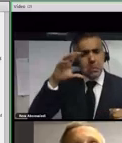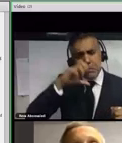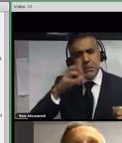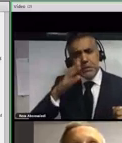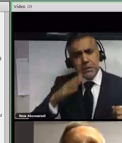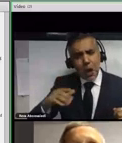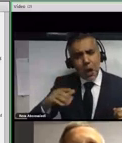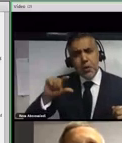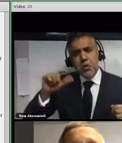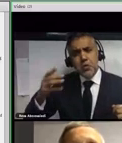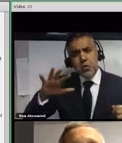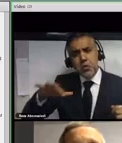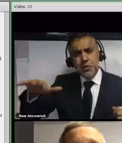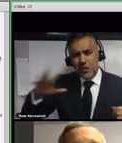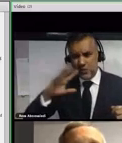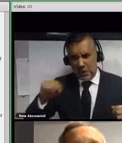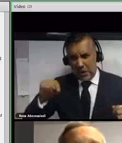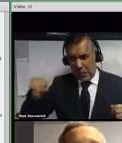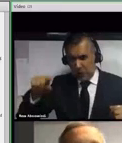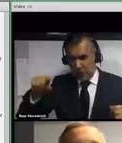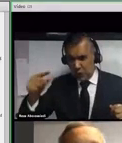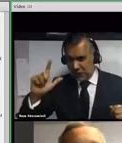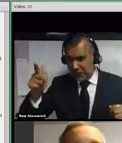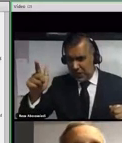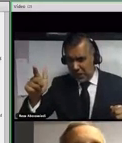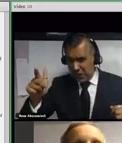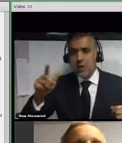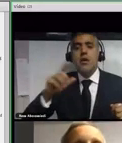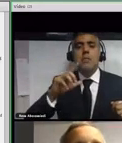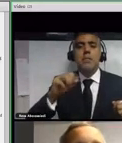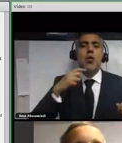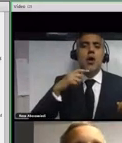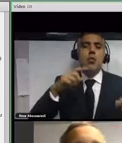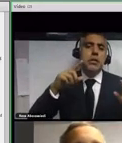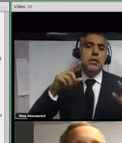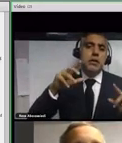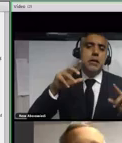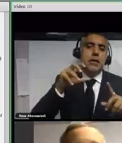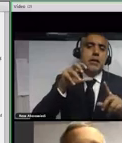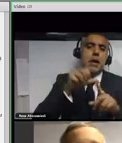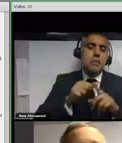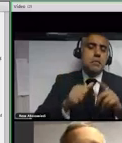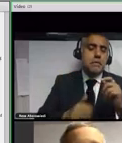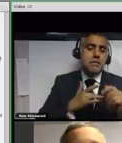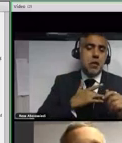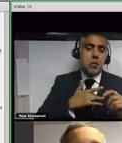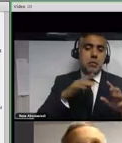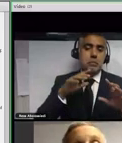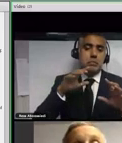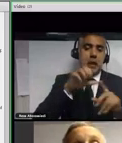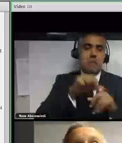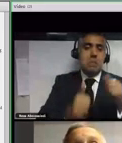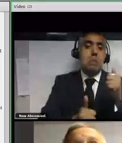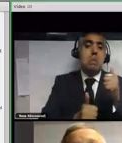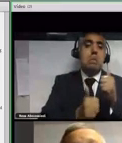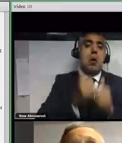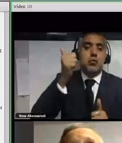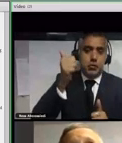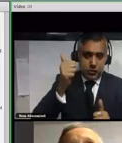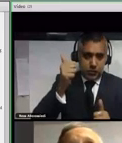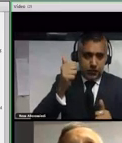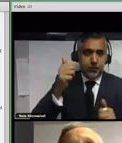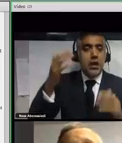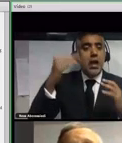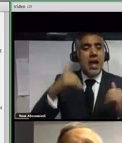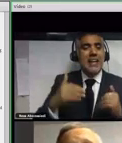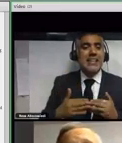a second. But when we test it, we feel we are capturing the vast majority of people with disabilities. And they can easily